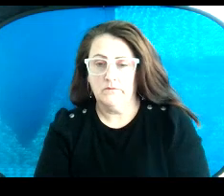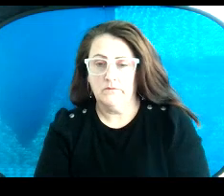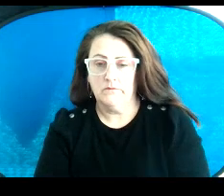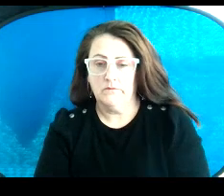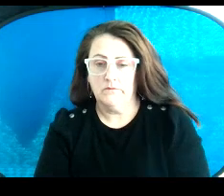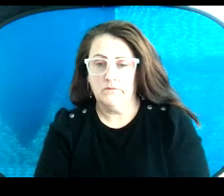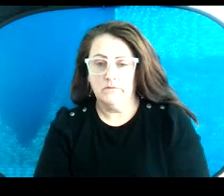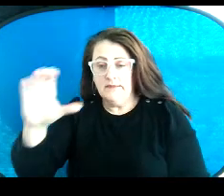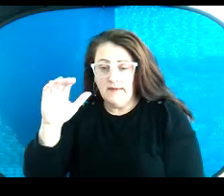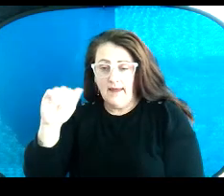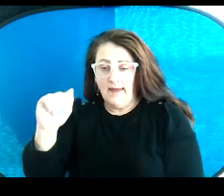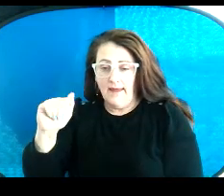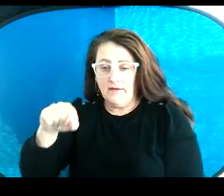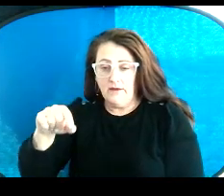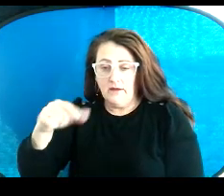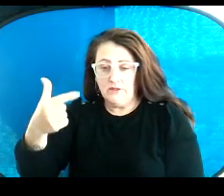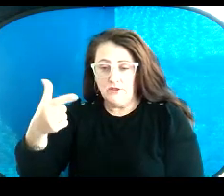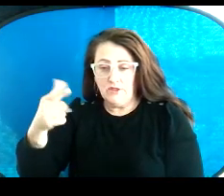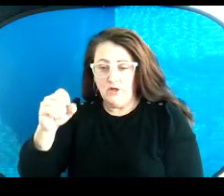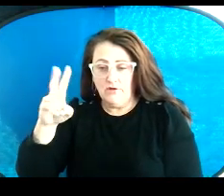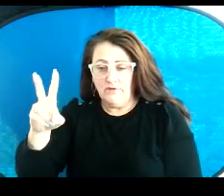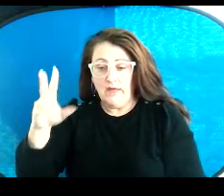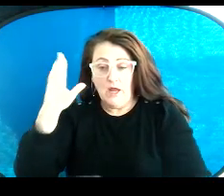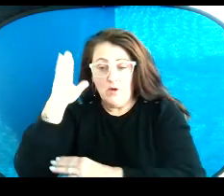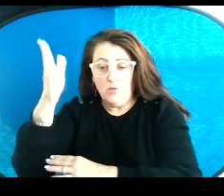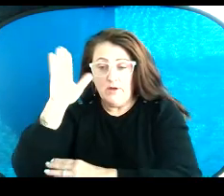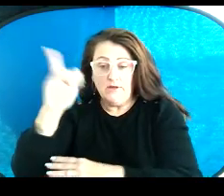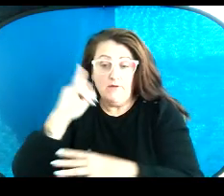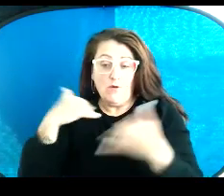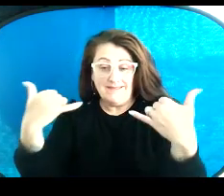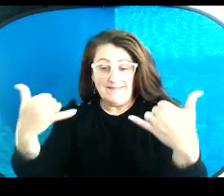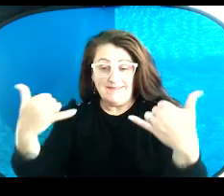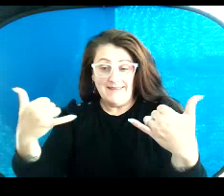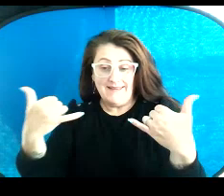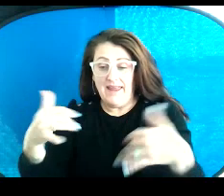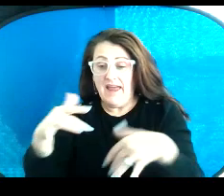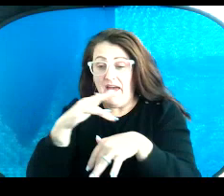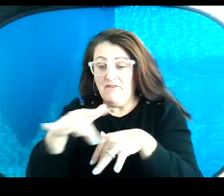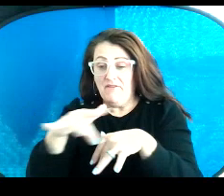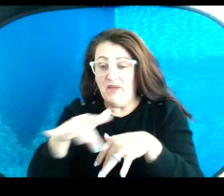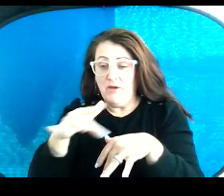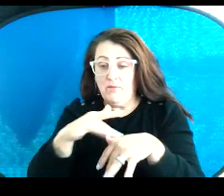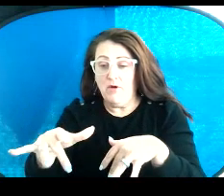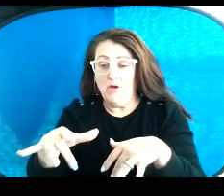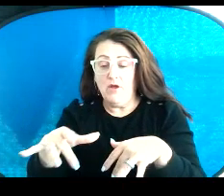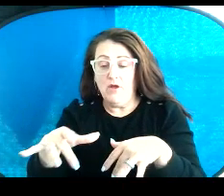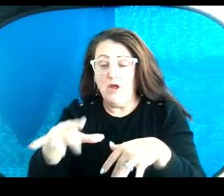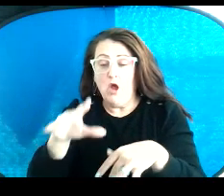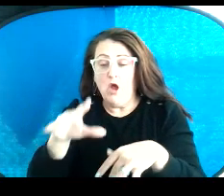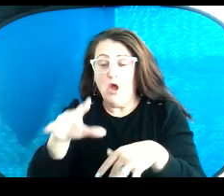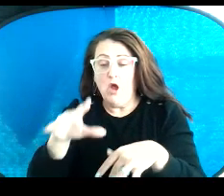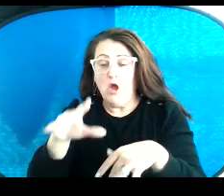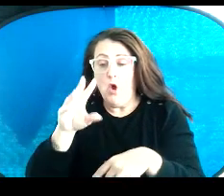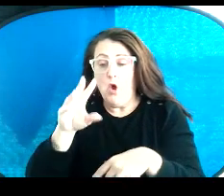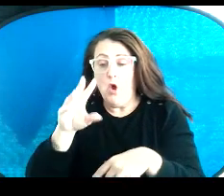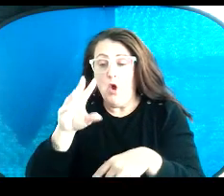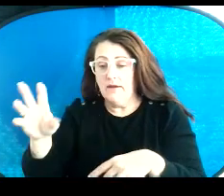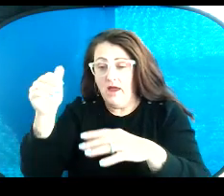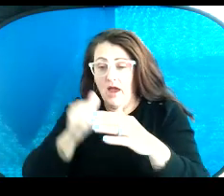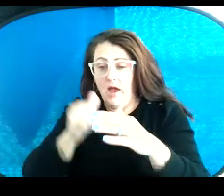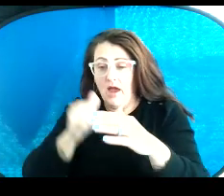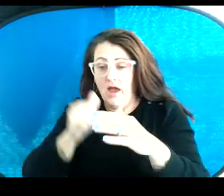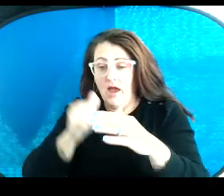www.ca.gov. All the presentations for today's meeting are also available on the Commission Meetings page of our website under the View Download Meeting Materials